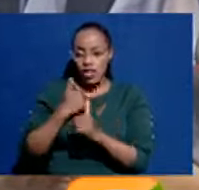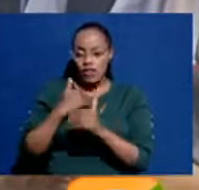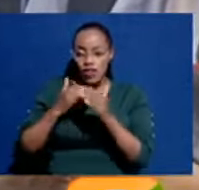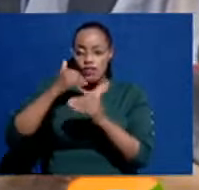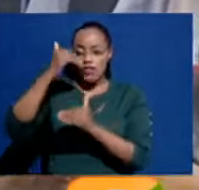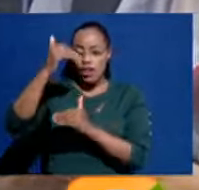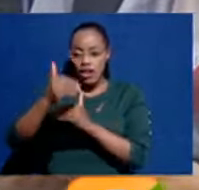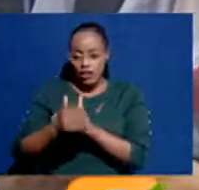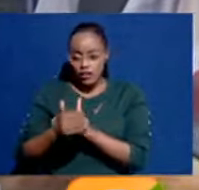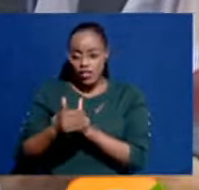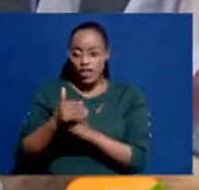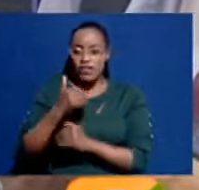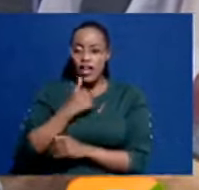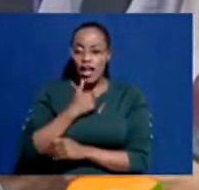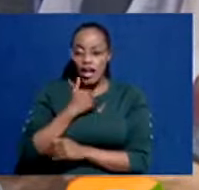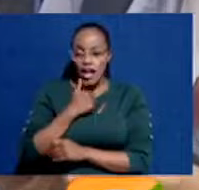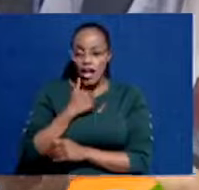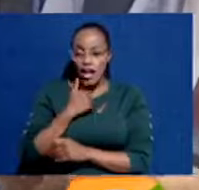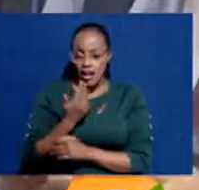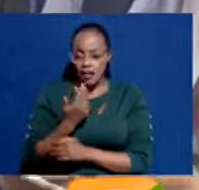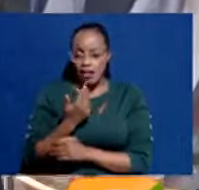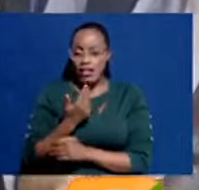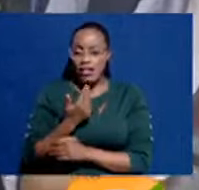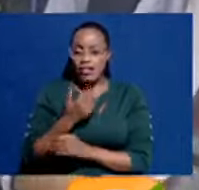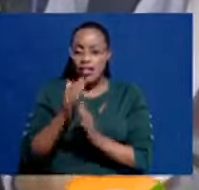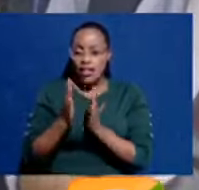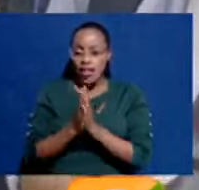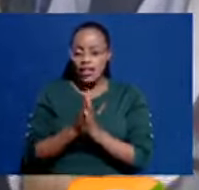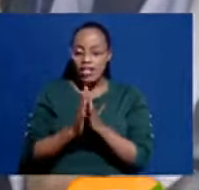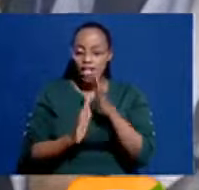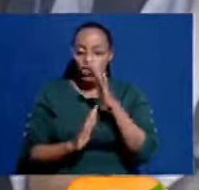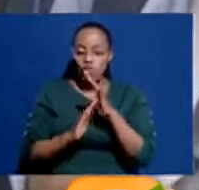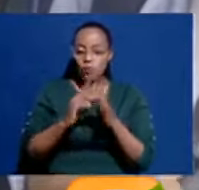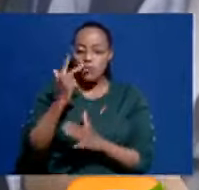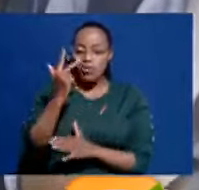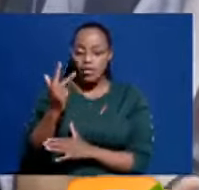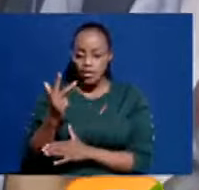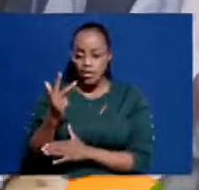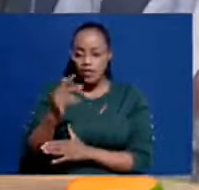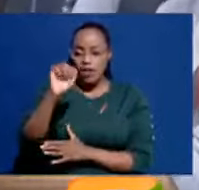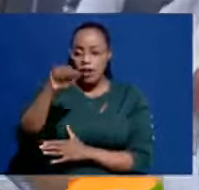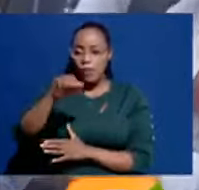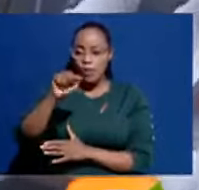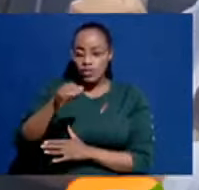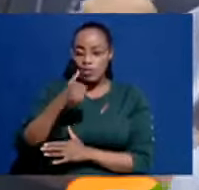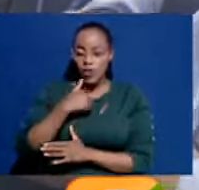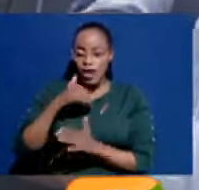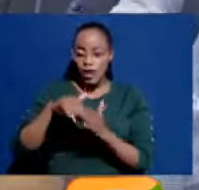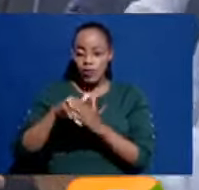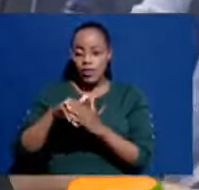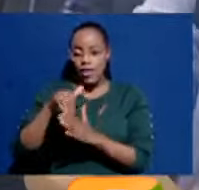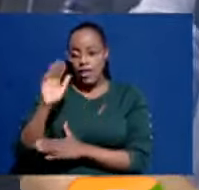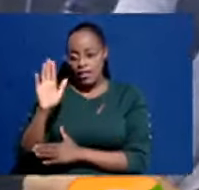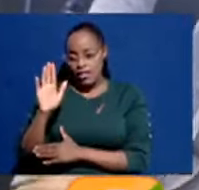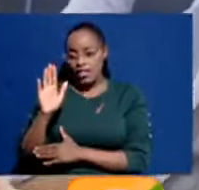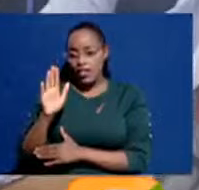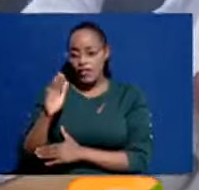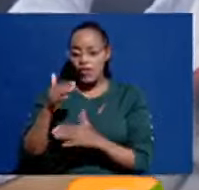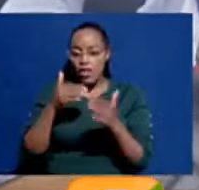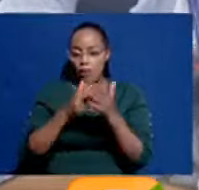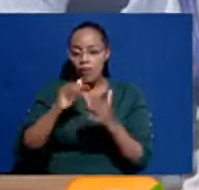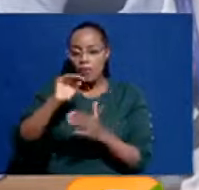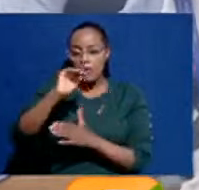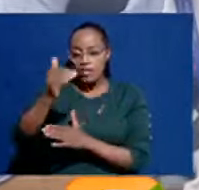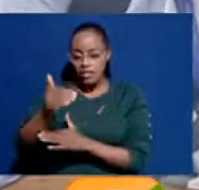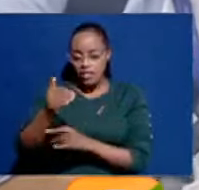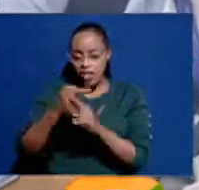the imperial examination, the top three can be exit of the Forbidden City